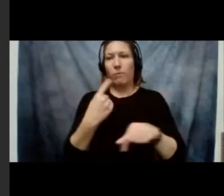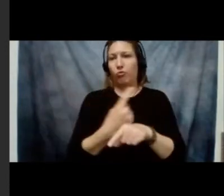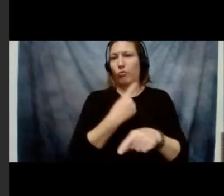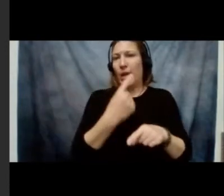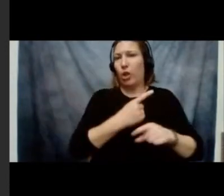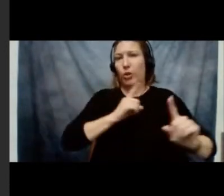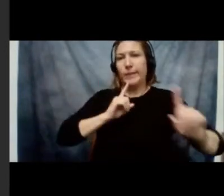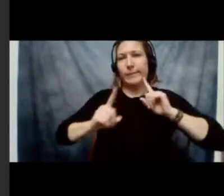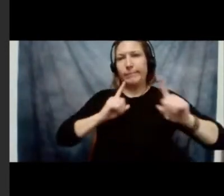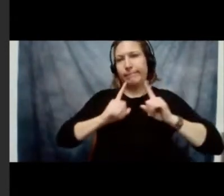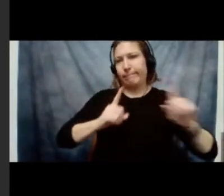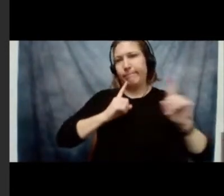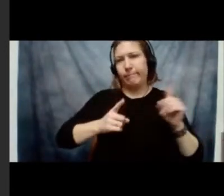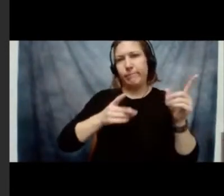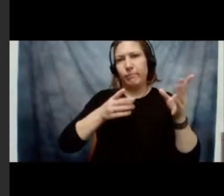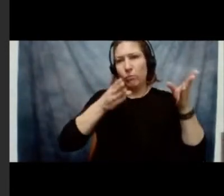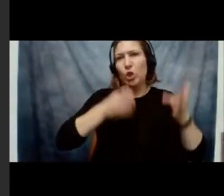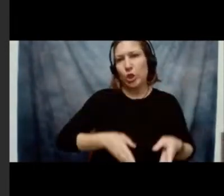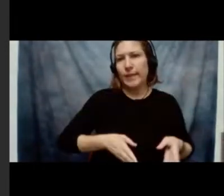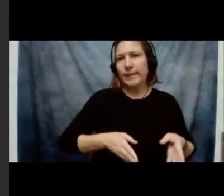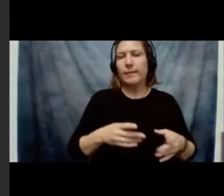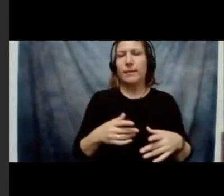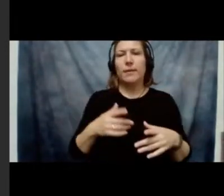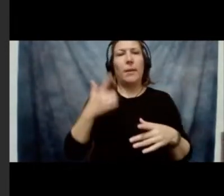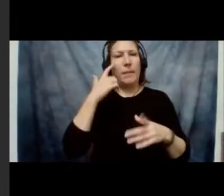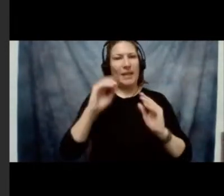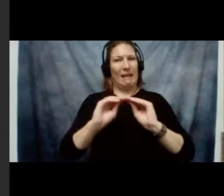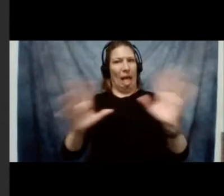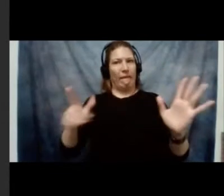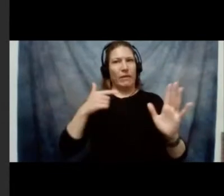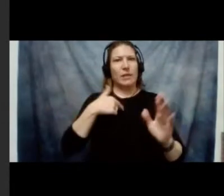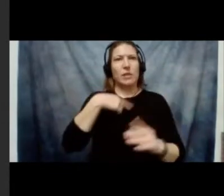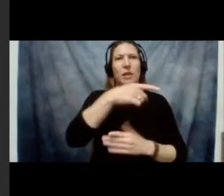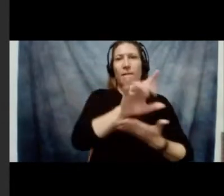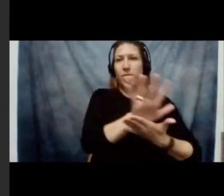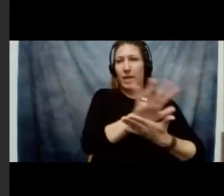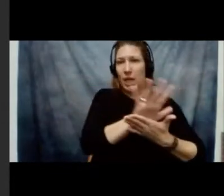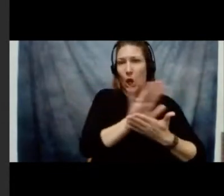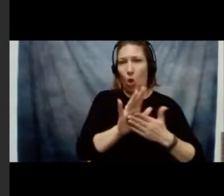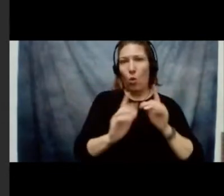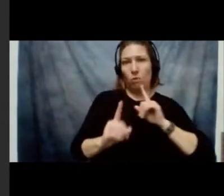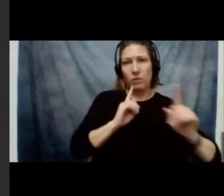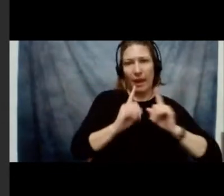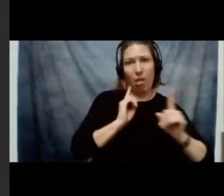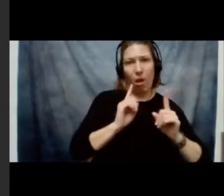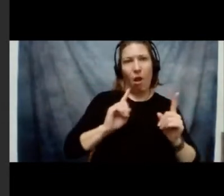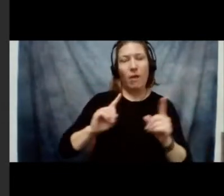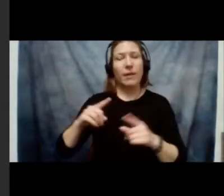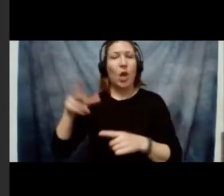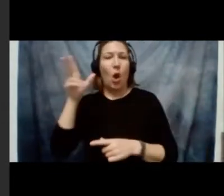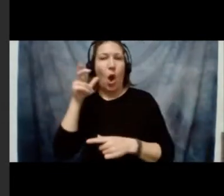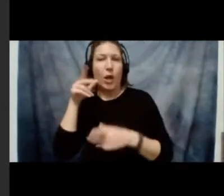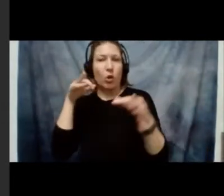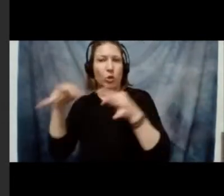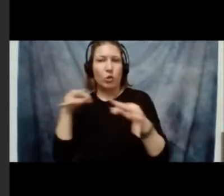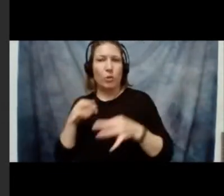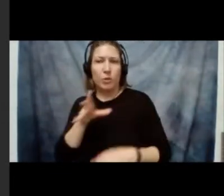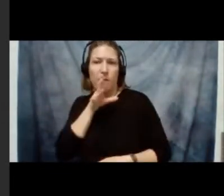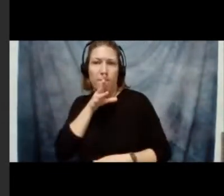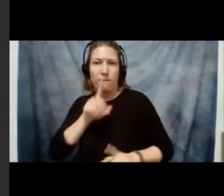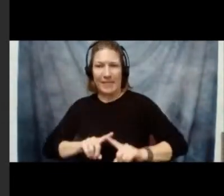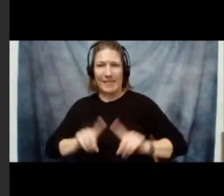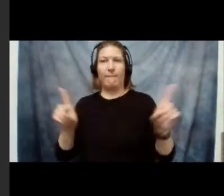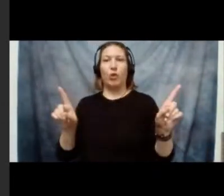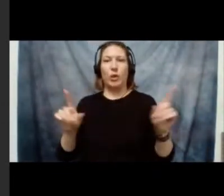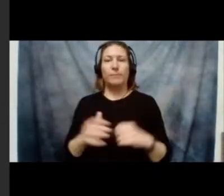to the main narrator or this audio description person. You can also use third-party services like 3Play